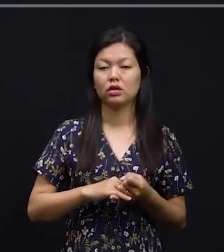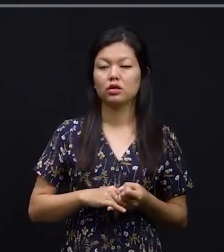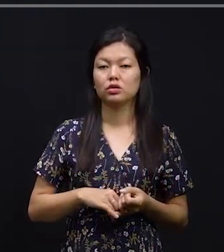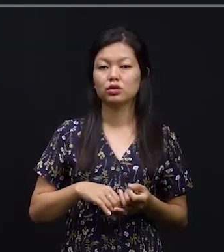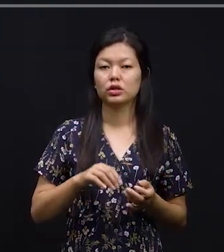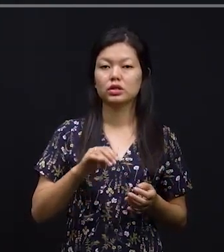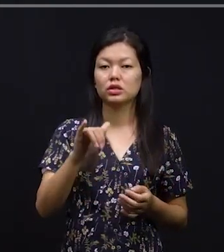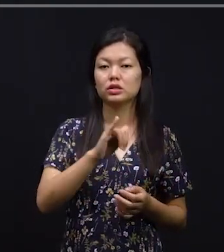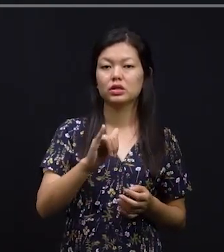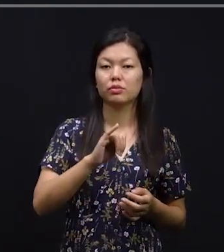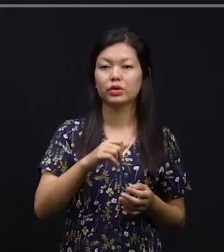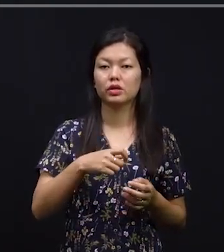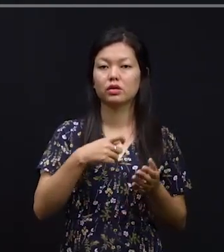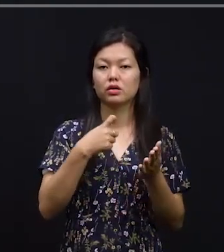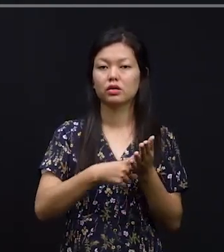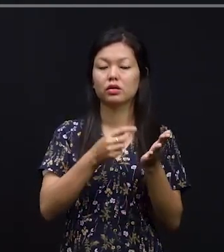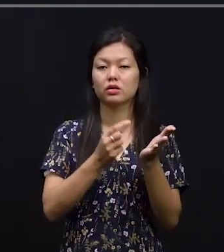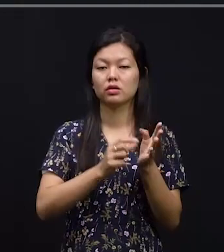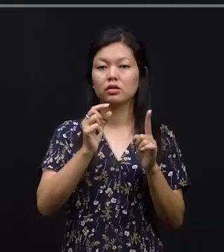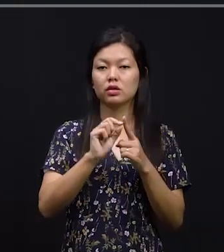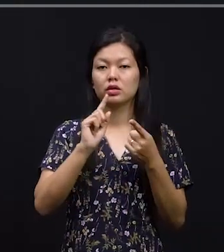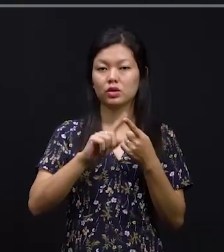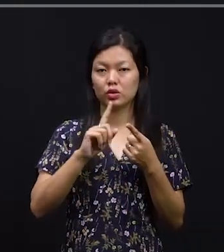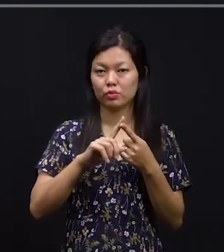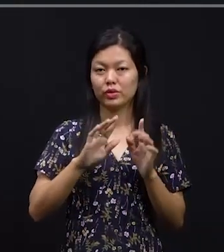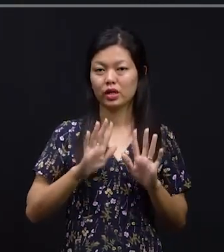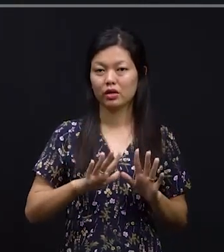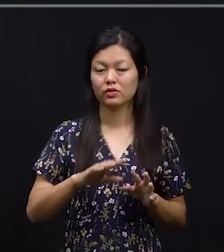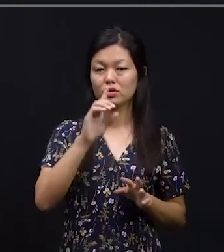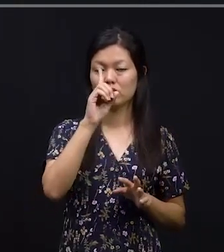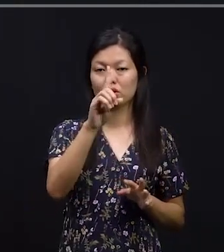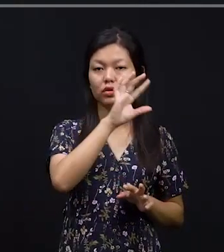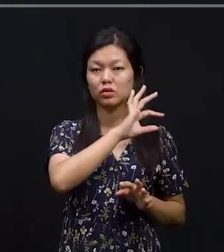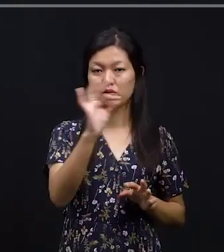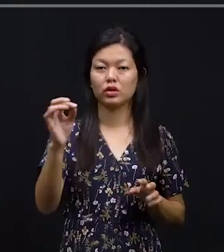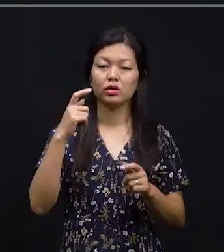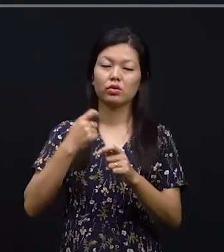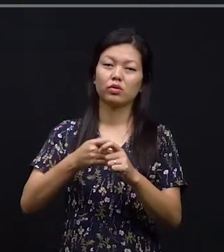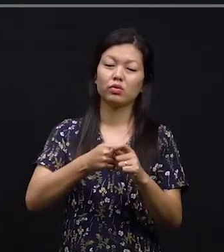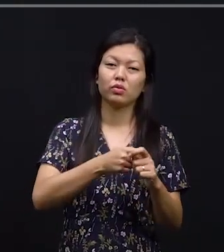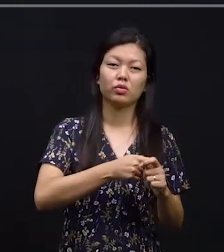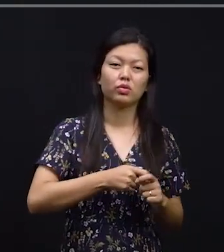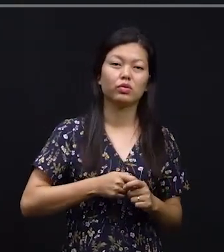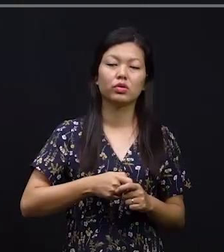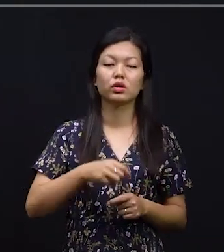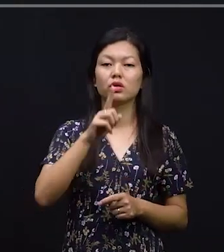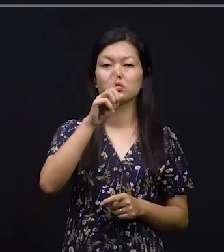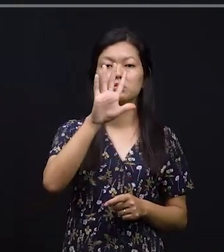rupee. So this man earns only 15 shillings a week. You can consider the 15 rupees in Indian